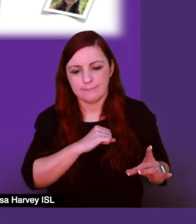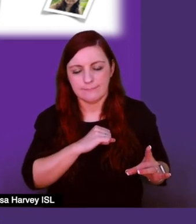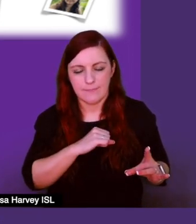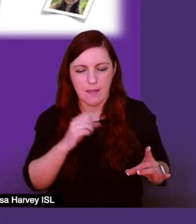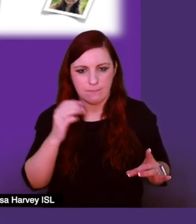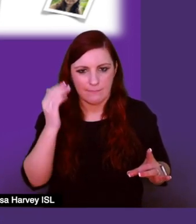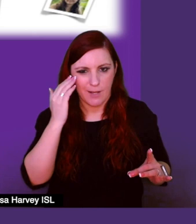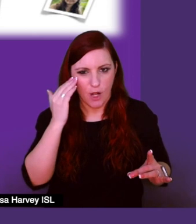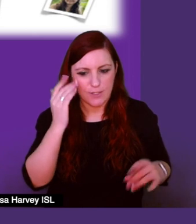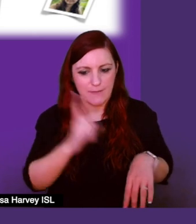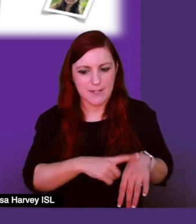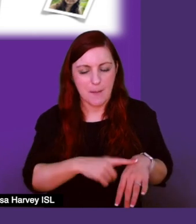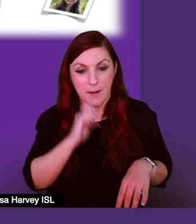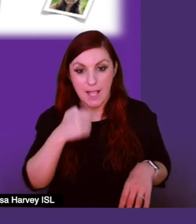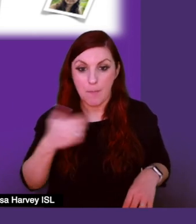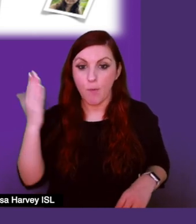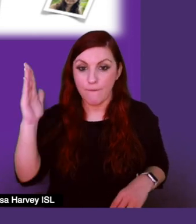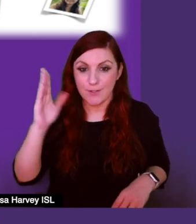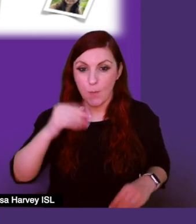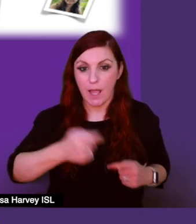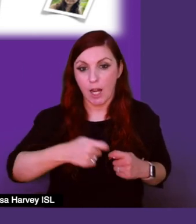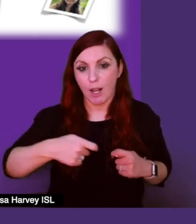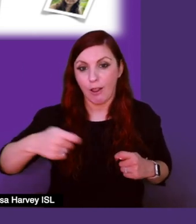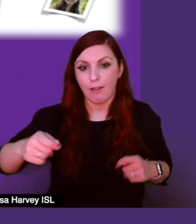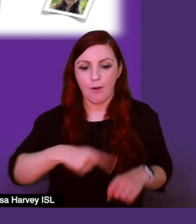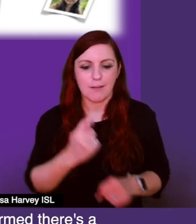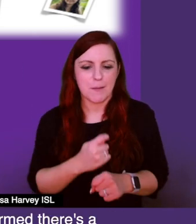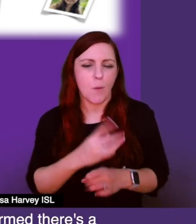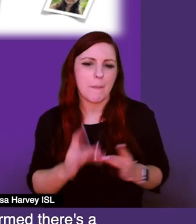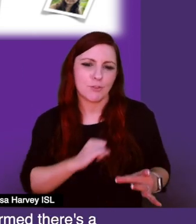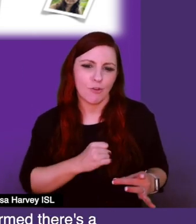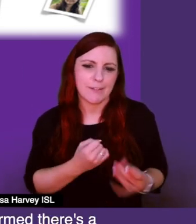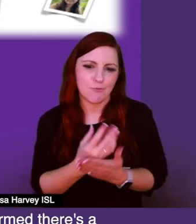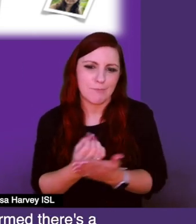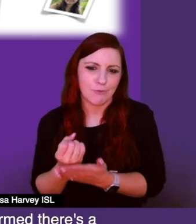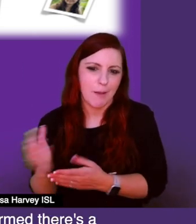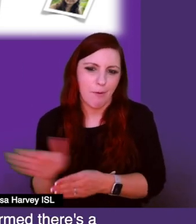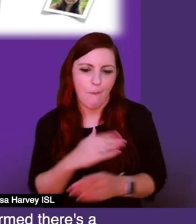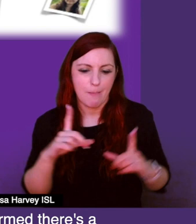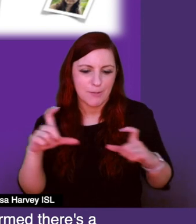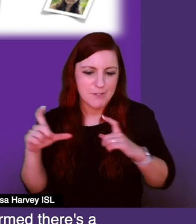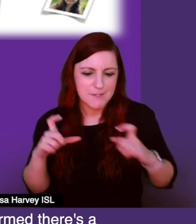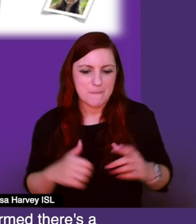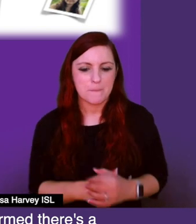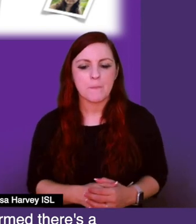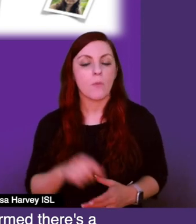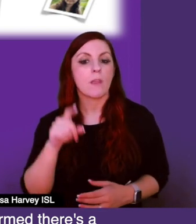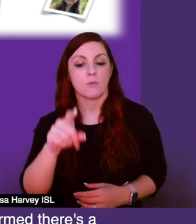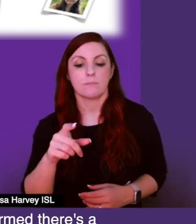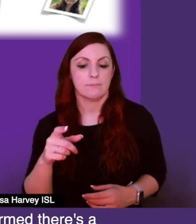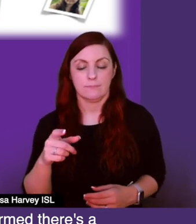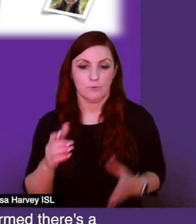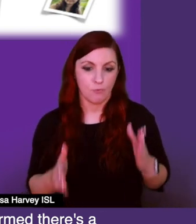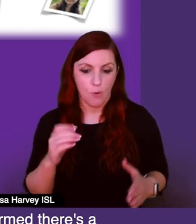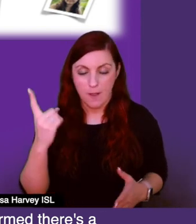somewhat mindful of the time because I'm a professor and we can talk for a long time. But I want to make sure I describe all my photos. So